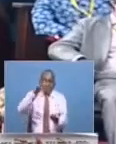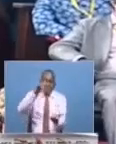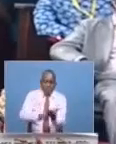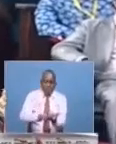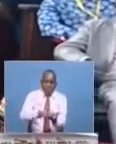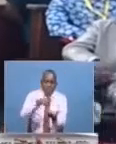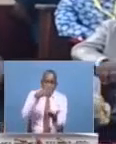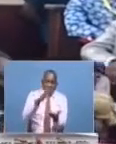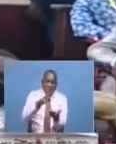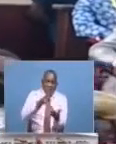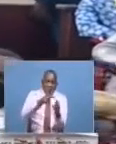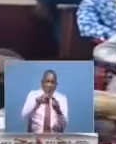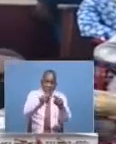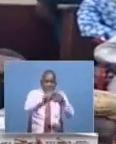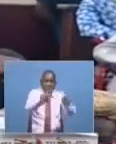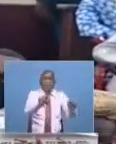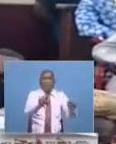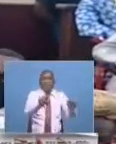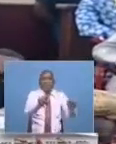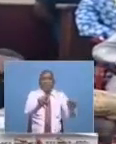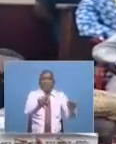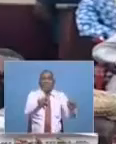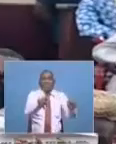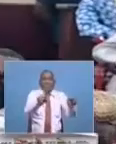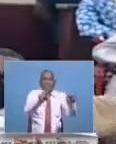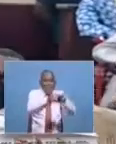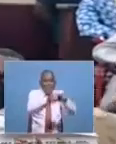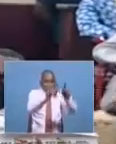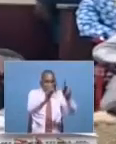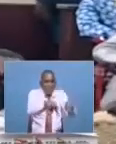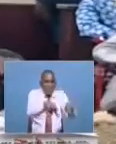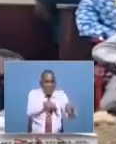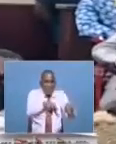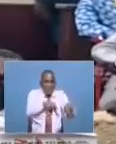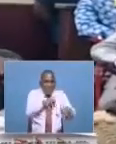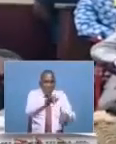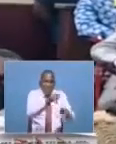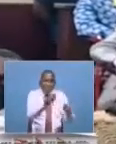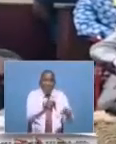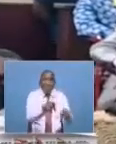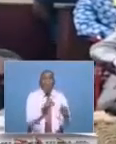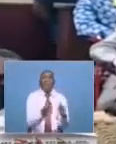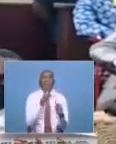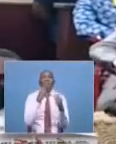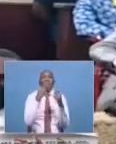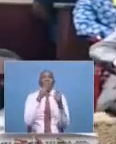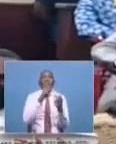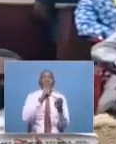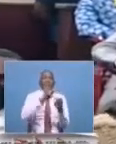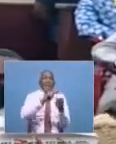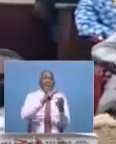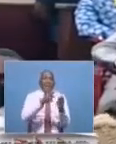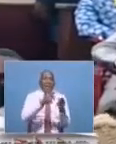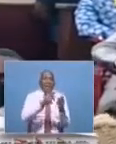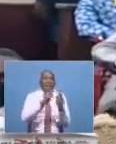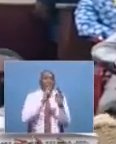whose figures are different from the